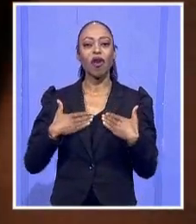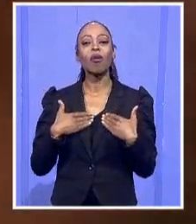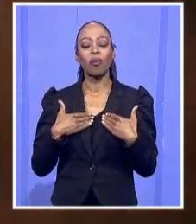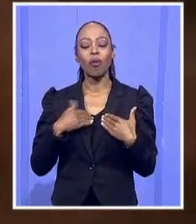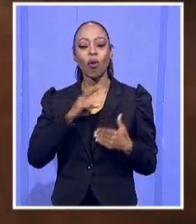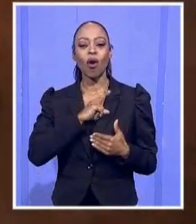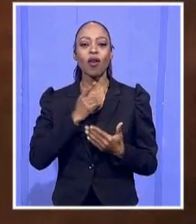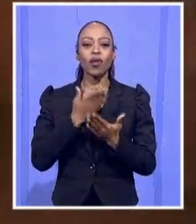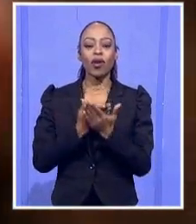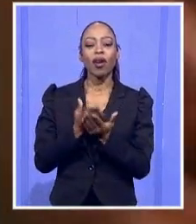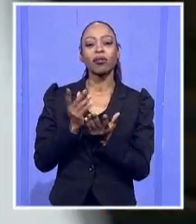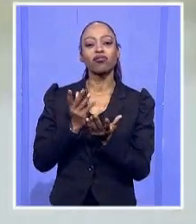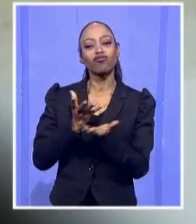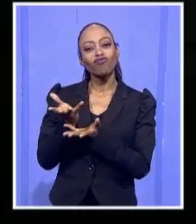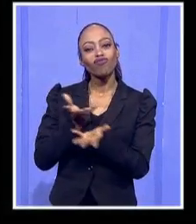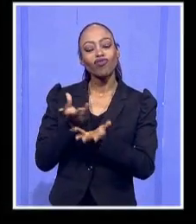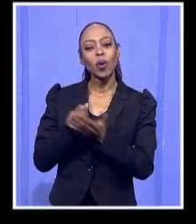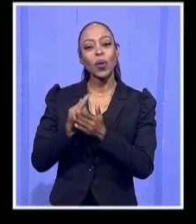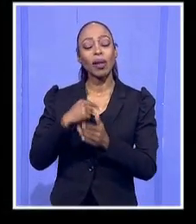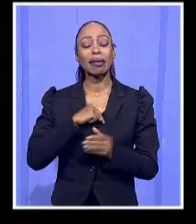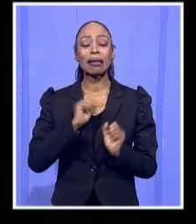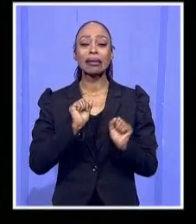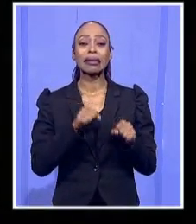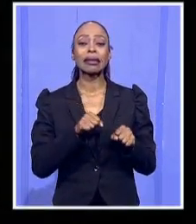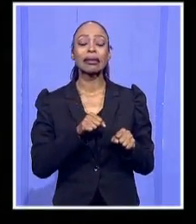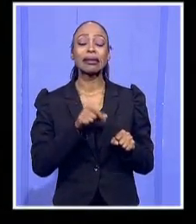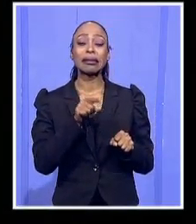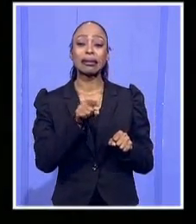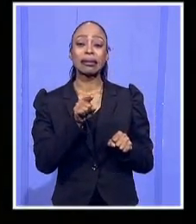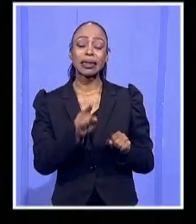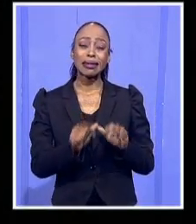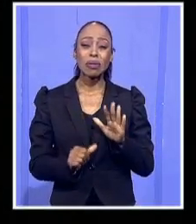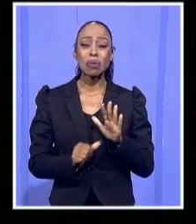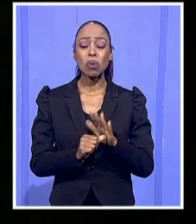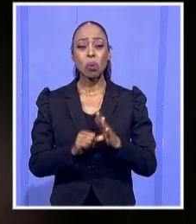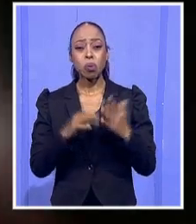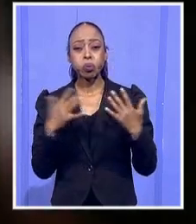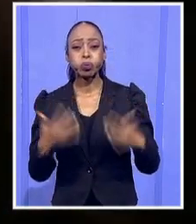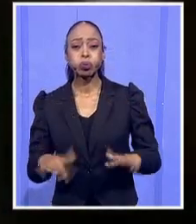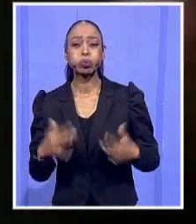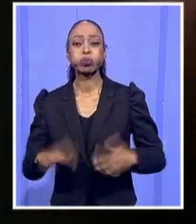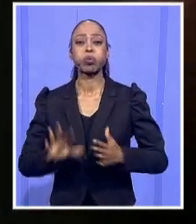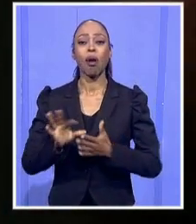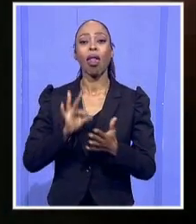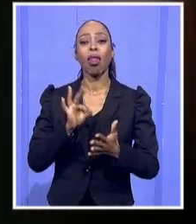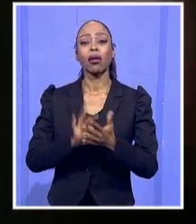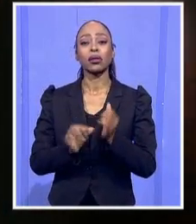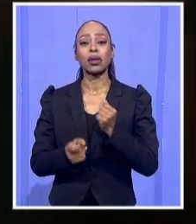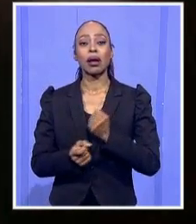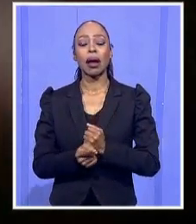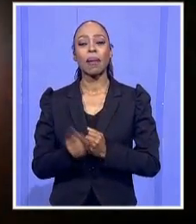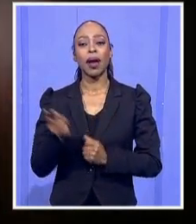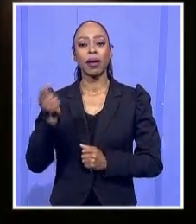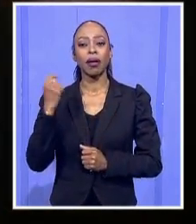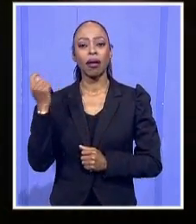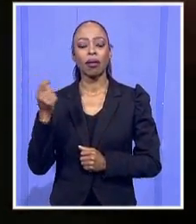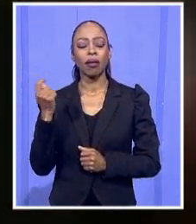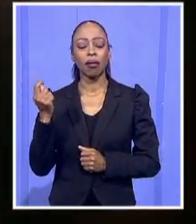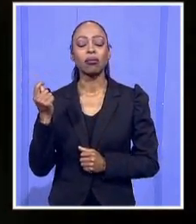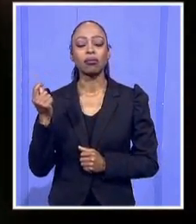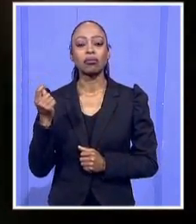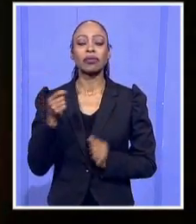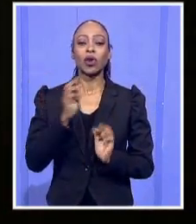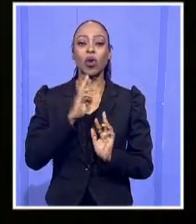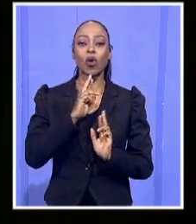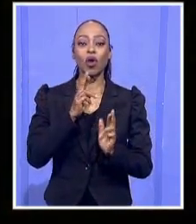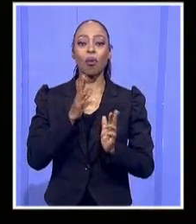talk to us. And of course, this is also another critical election that is currently happening there in Kenya. And our reporter